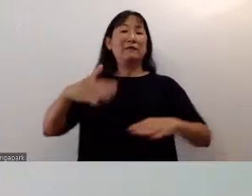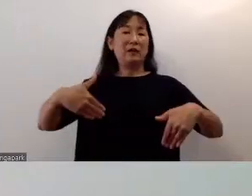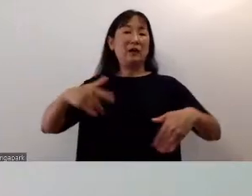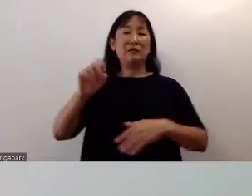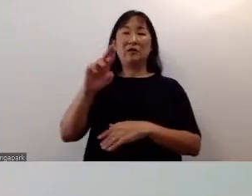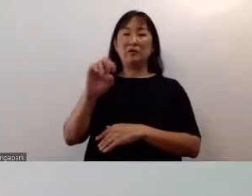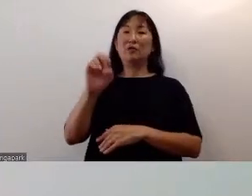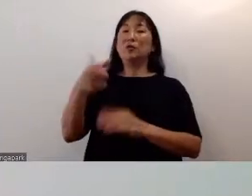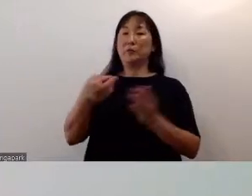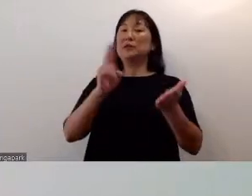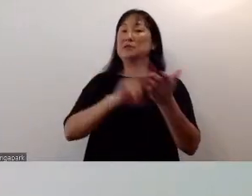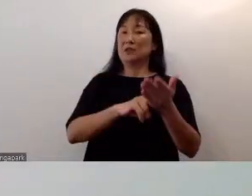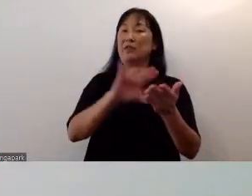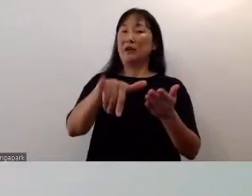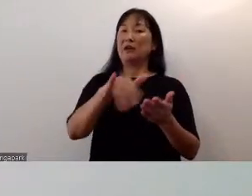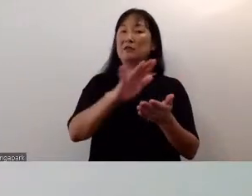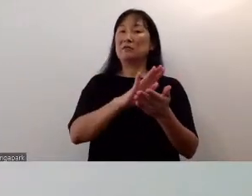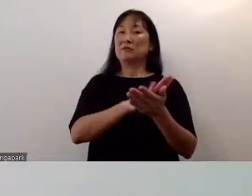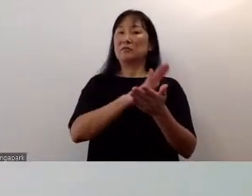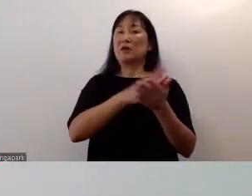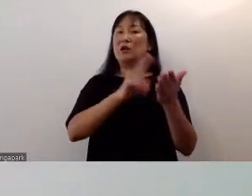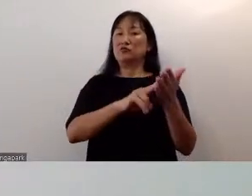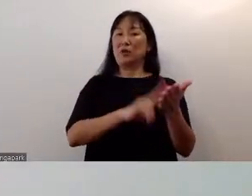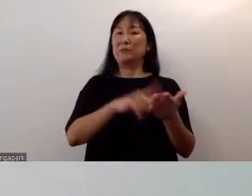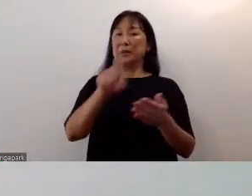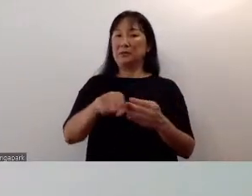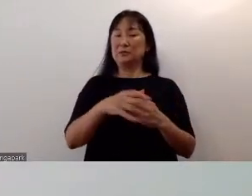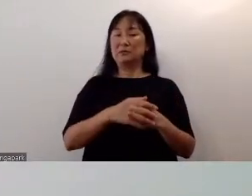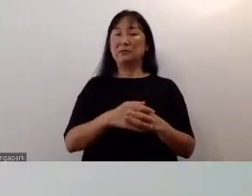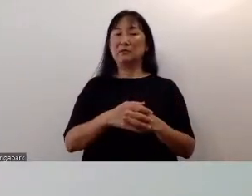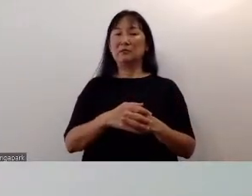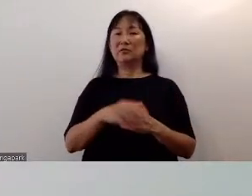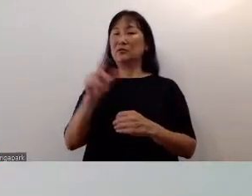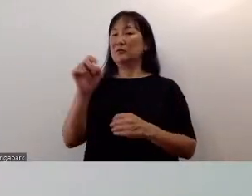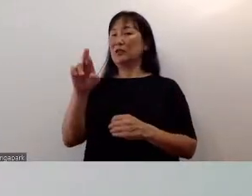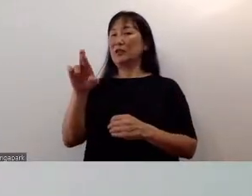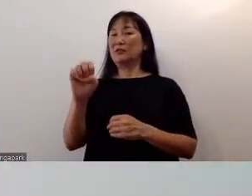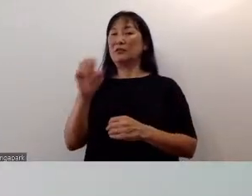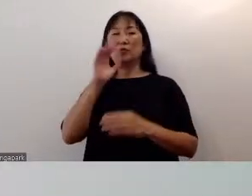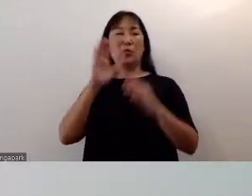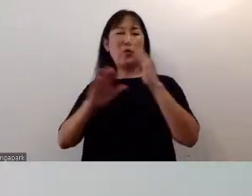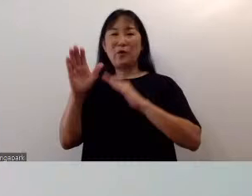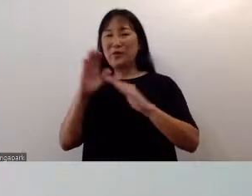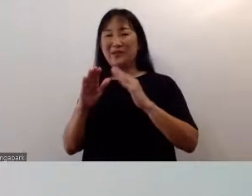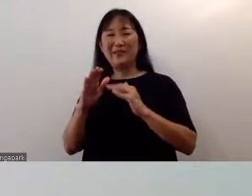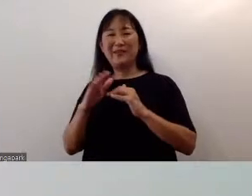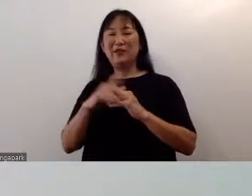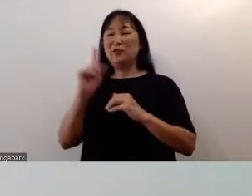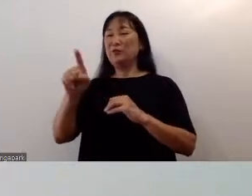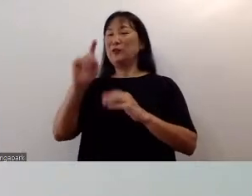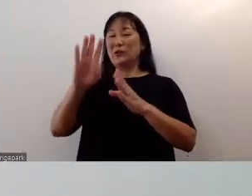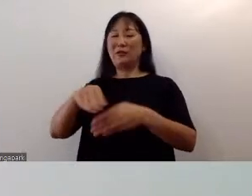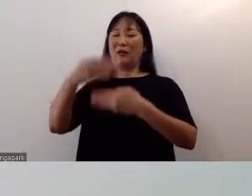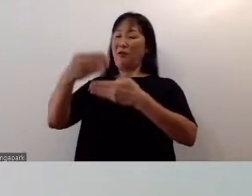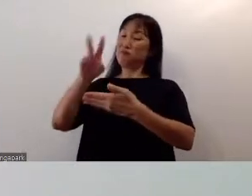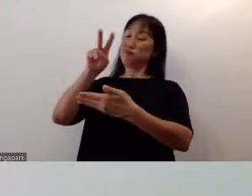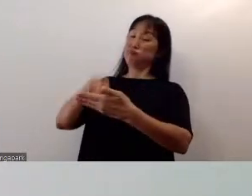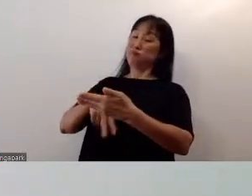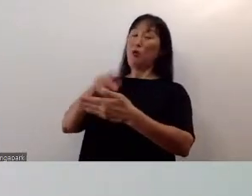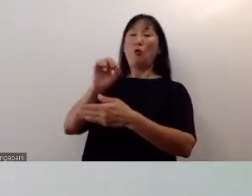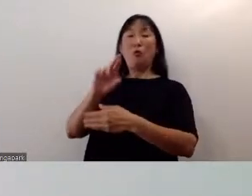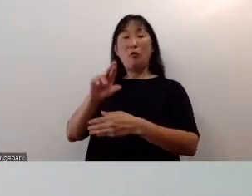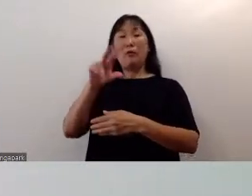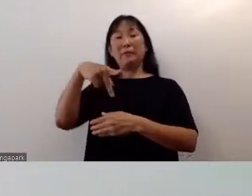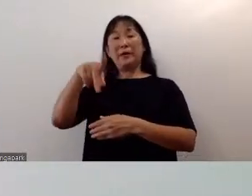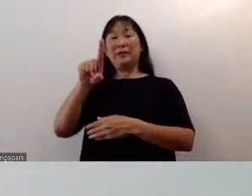or impact on your contract for the new school year. For tenured teachers, you don't have to return anything. You can open it up, you can save the PDF, so